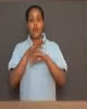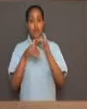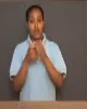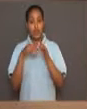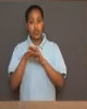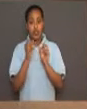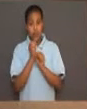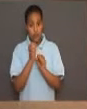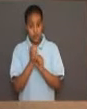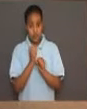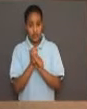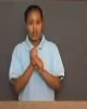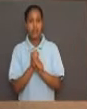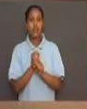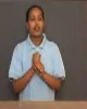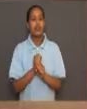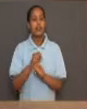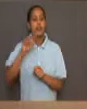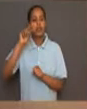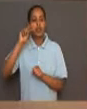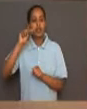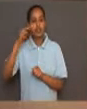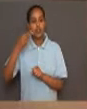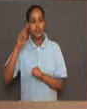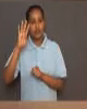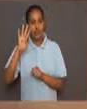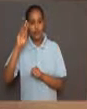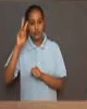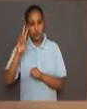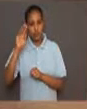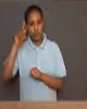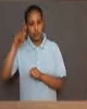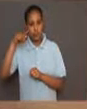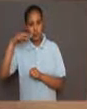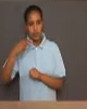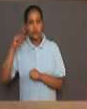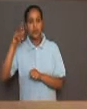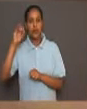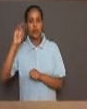the production of diammonium monohydrogen phosphate.